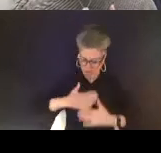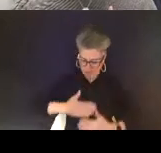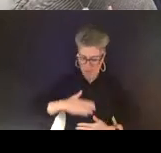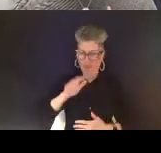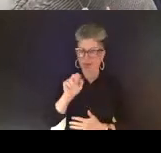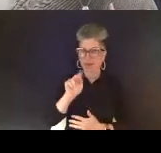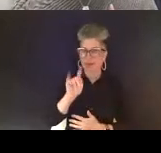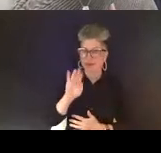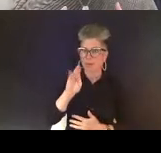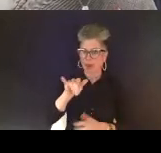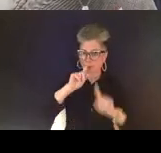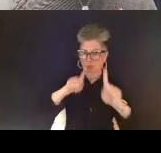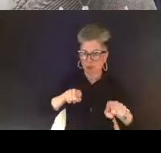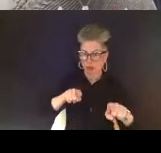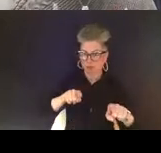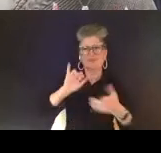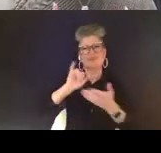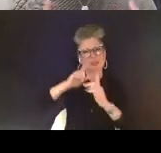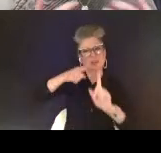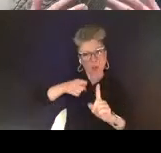have the protection of